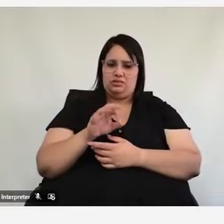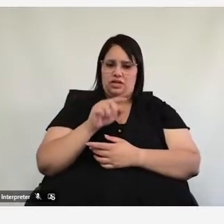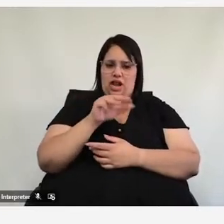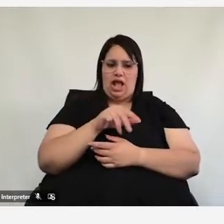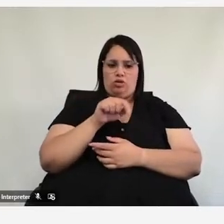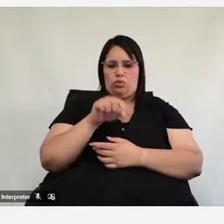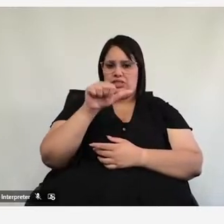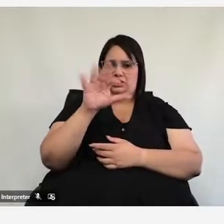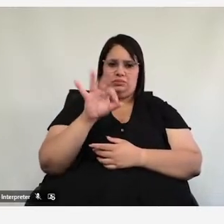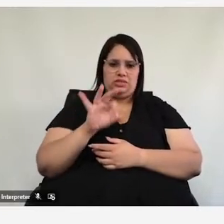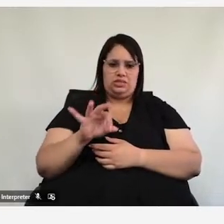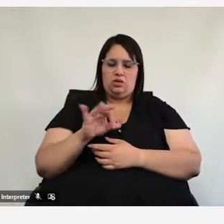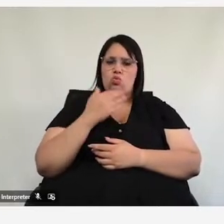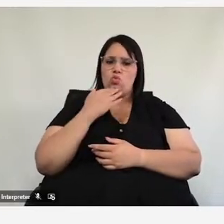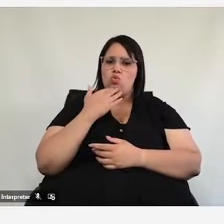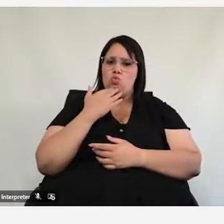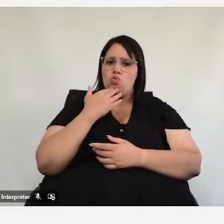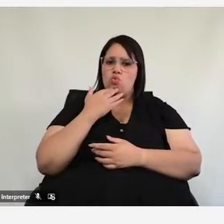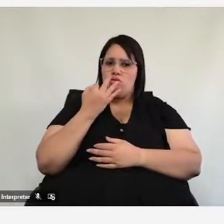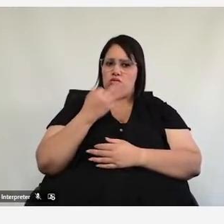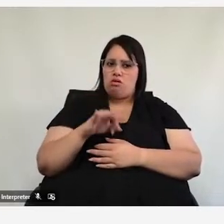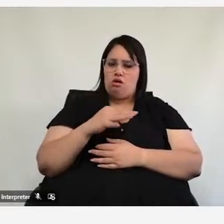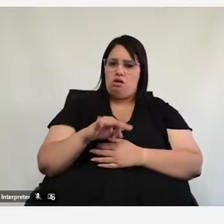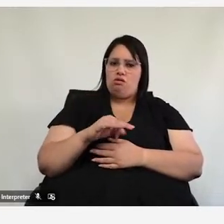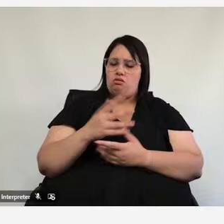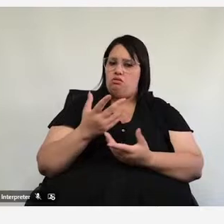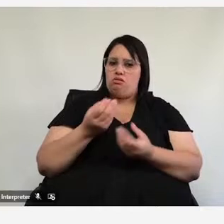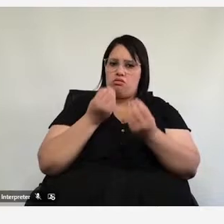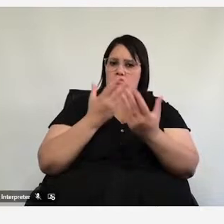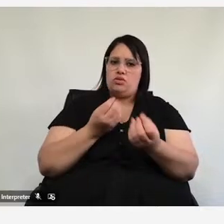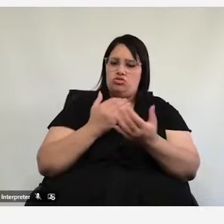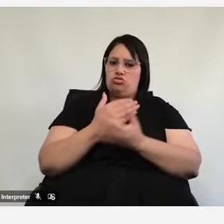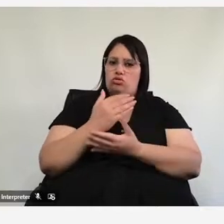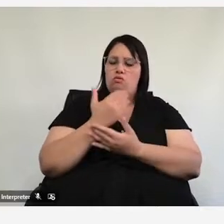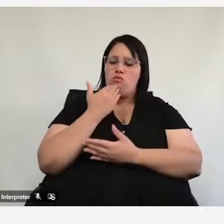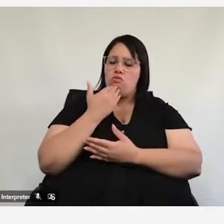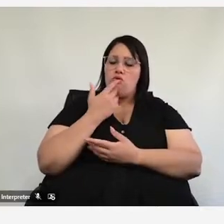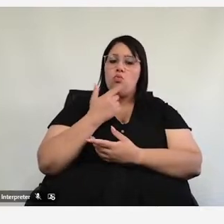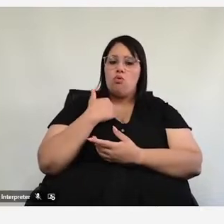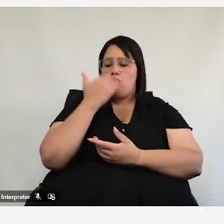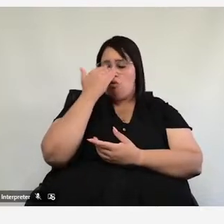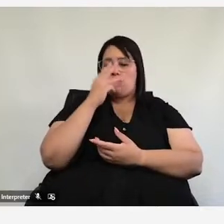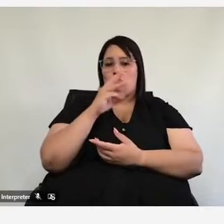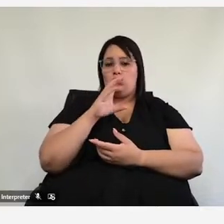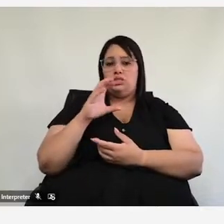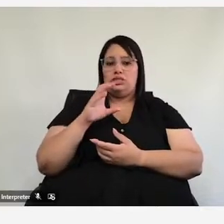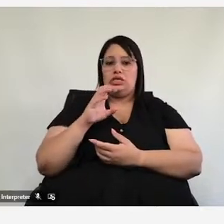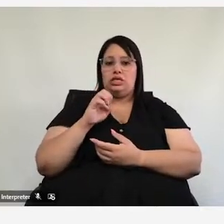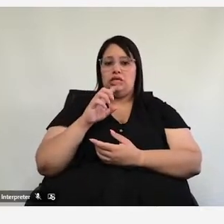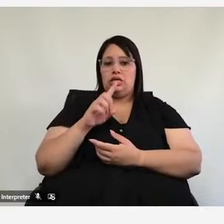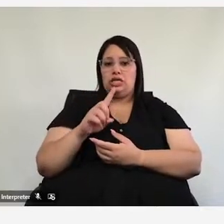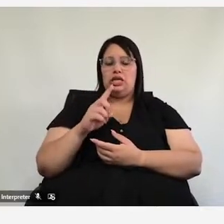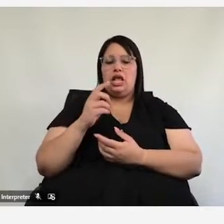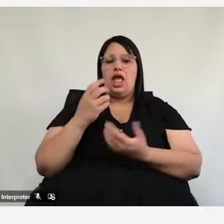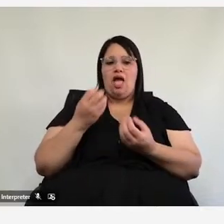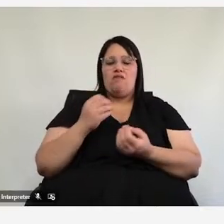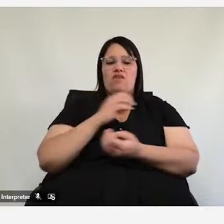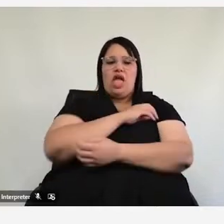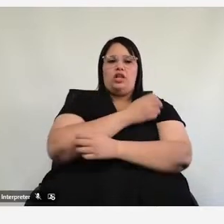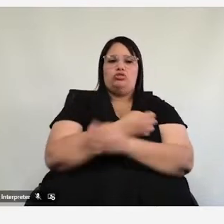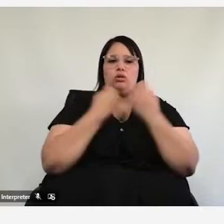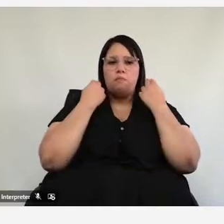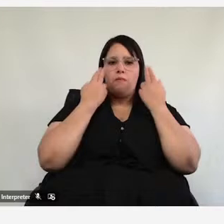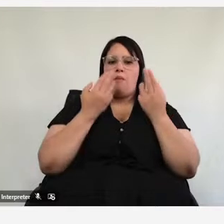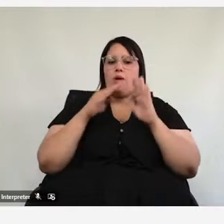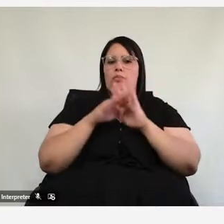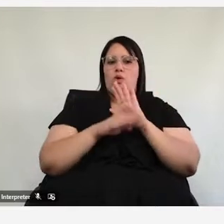19.6%. Who's misleading who? Speaker, we note that the WCED has an energy resilience program, and they're